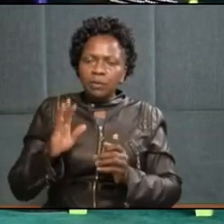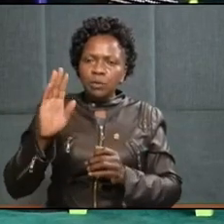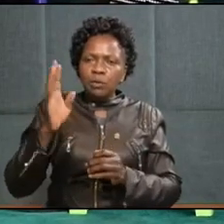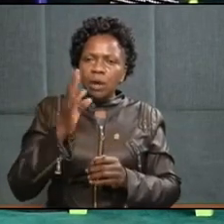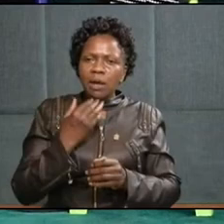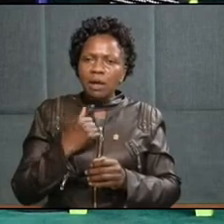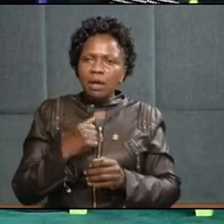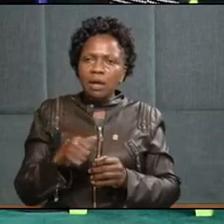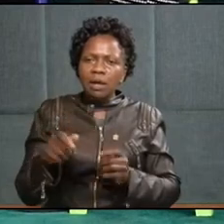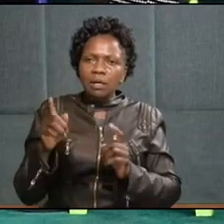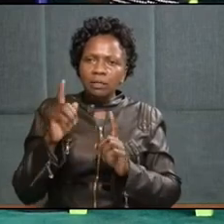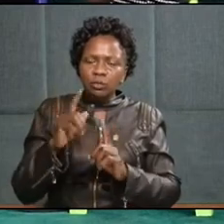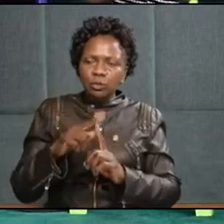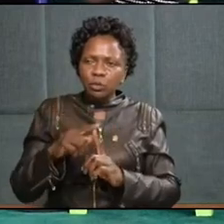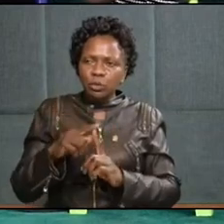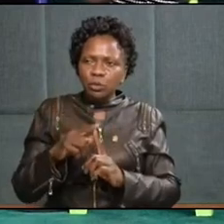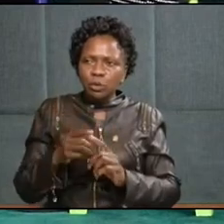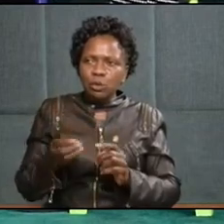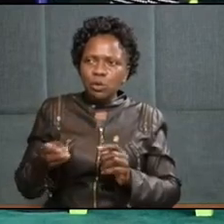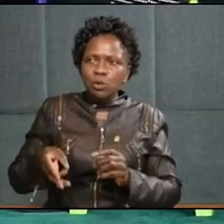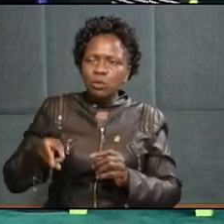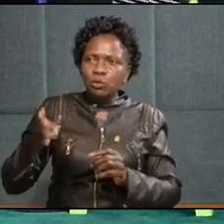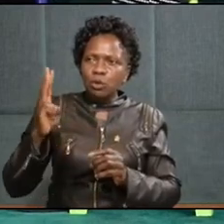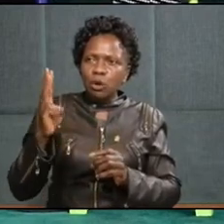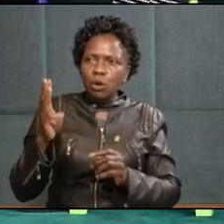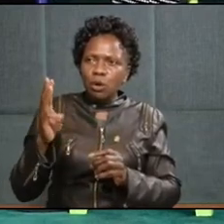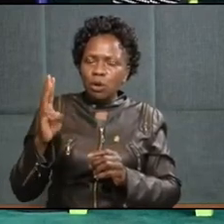grow. If you want to